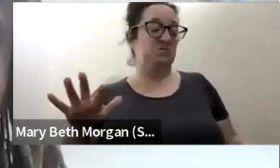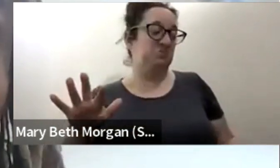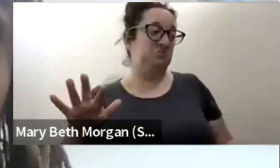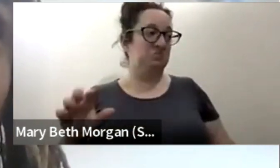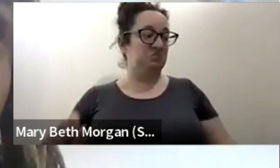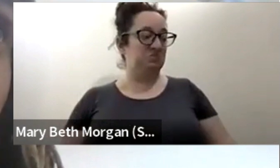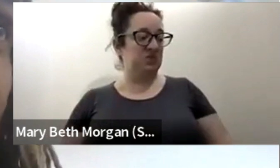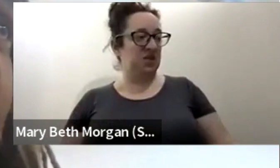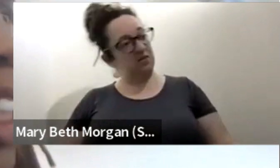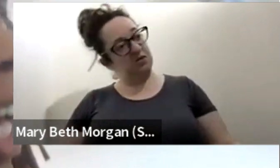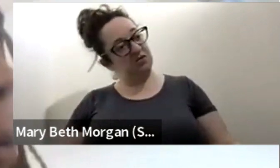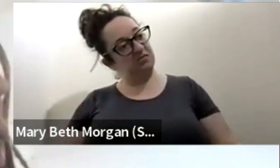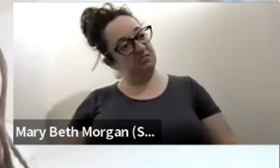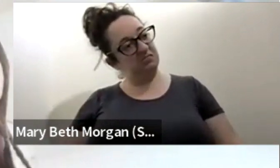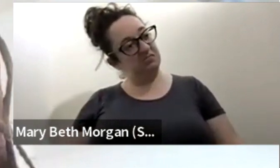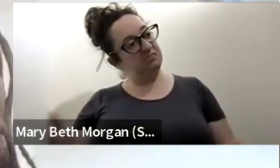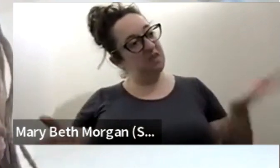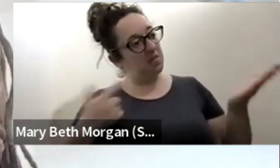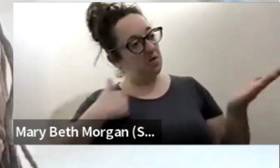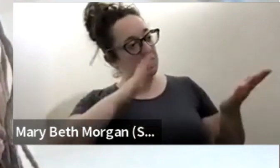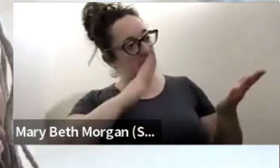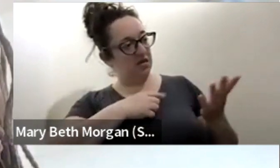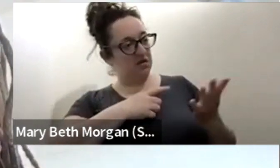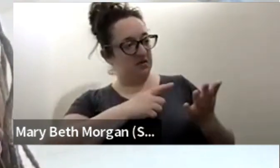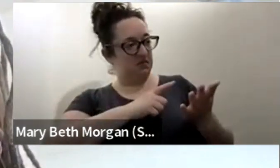little effeminate gesture and she's like, oh, hang on.